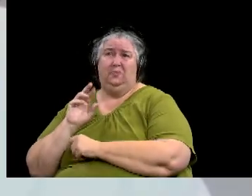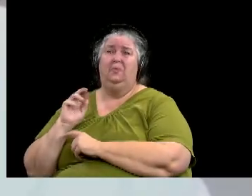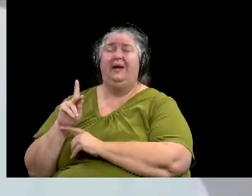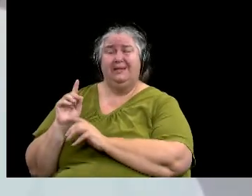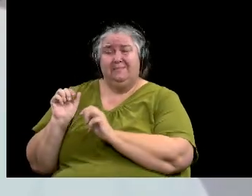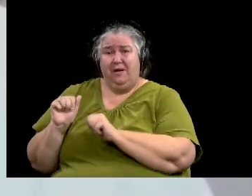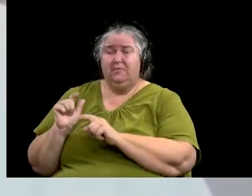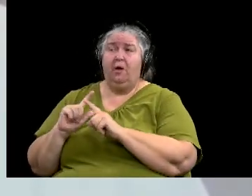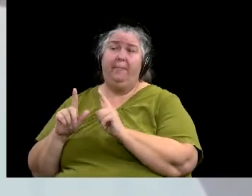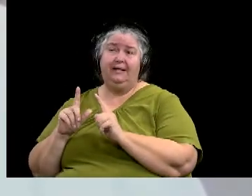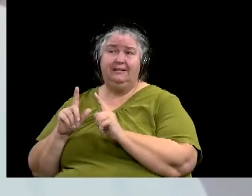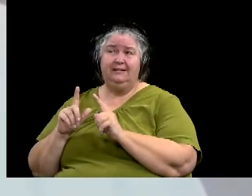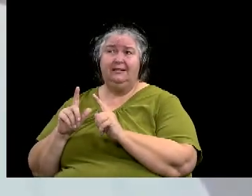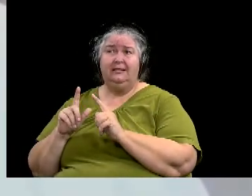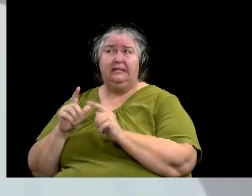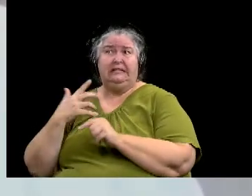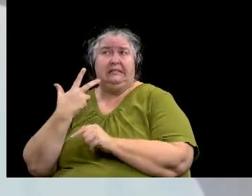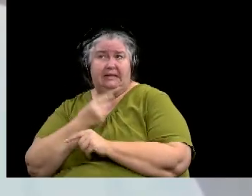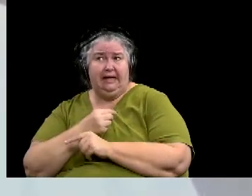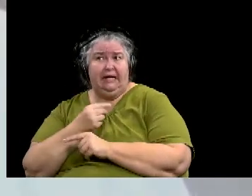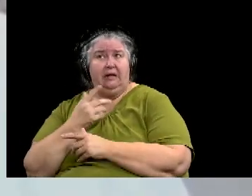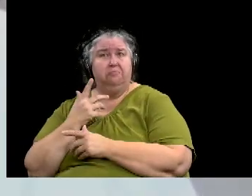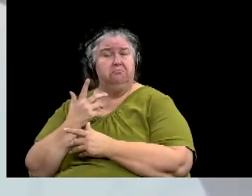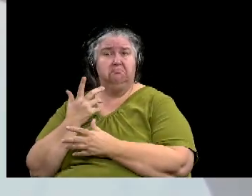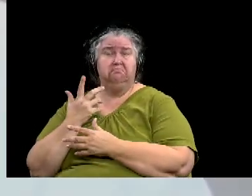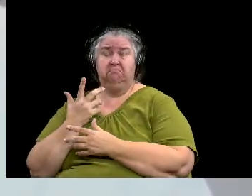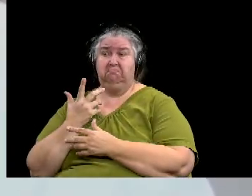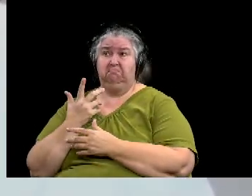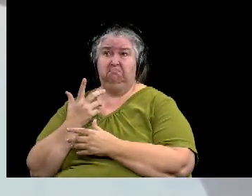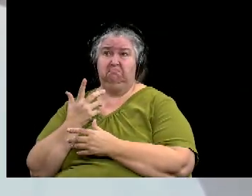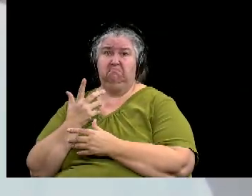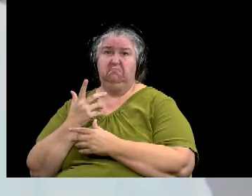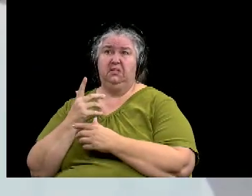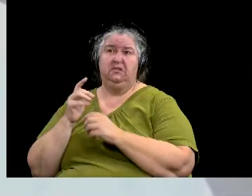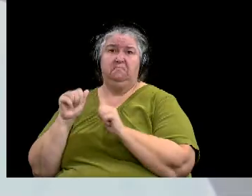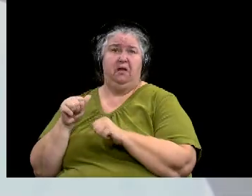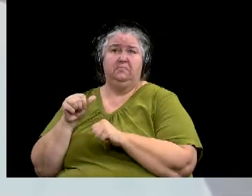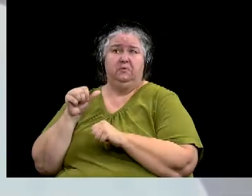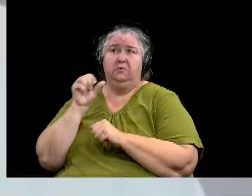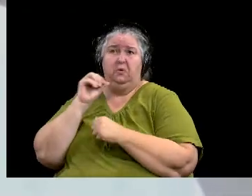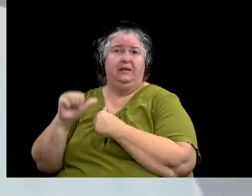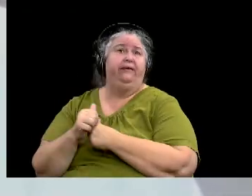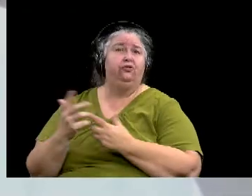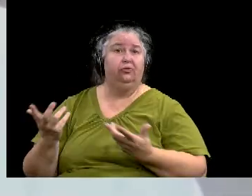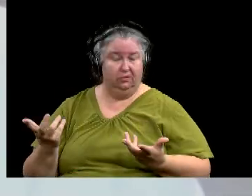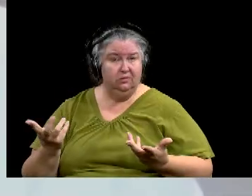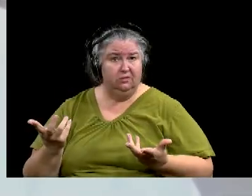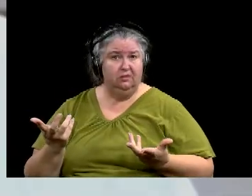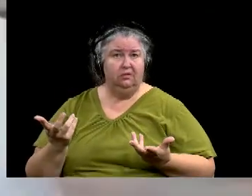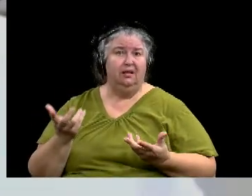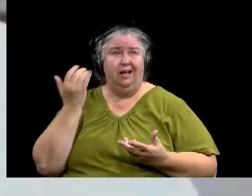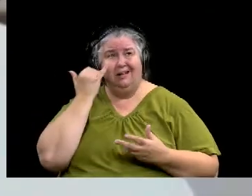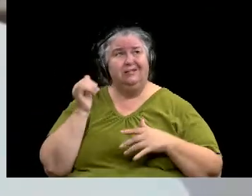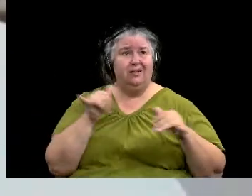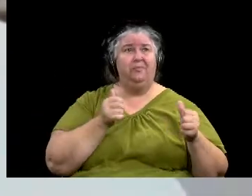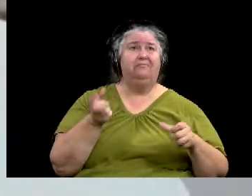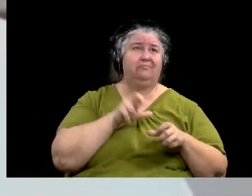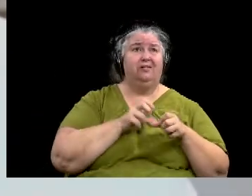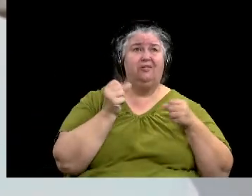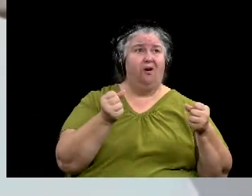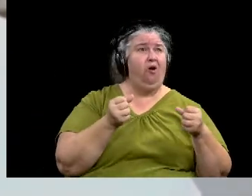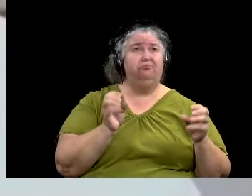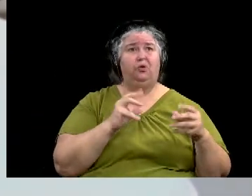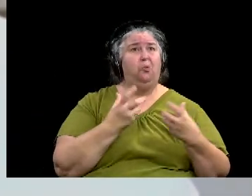think some preliminary information has already been posted there, but check in there on a regular basis. Several of us are involved